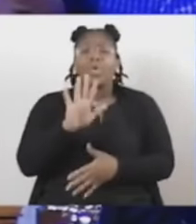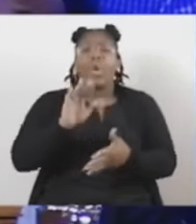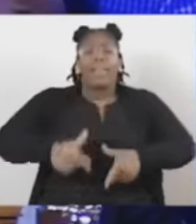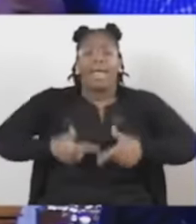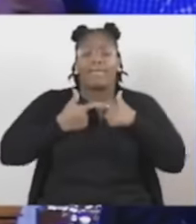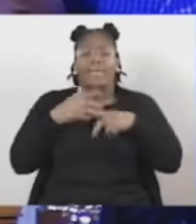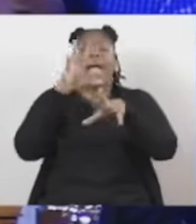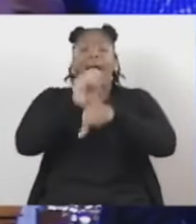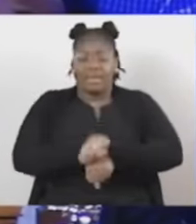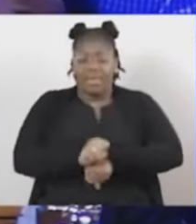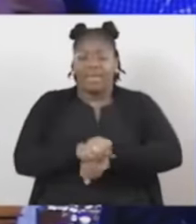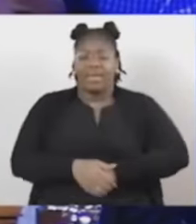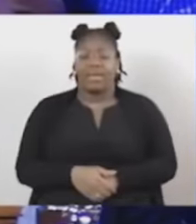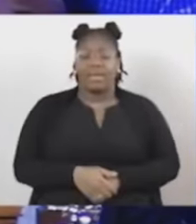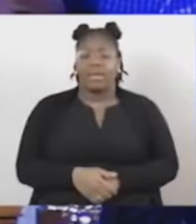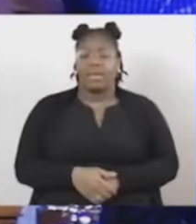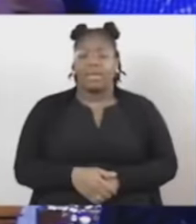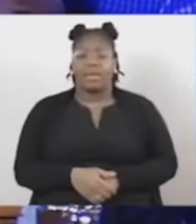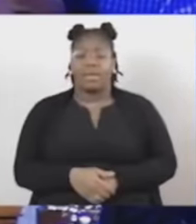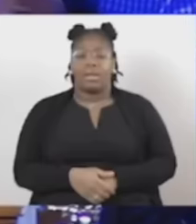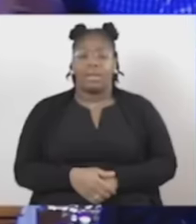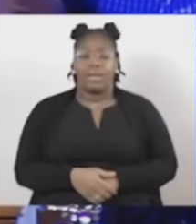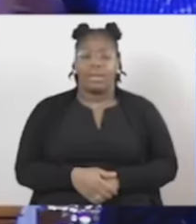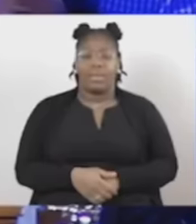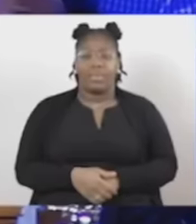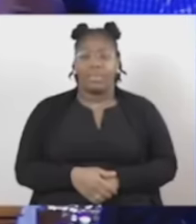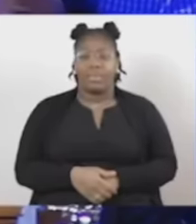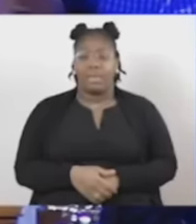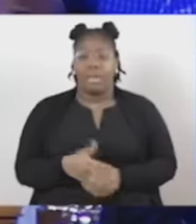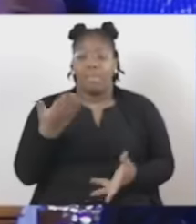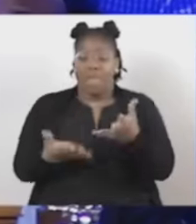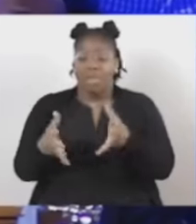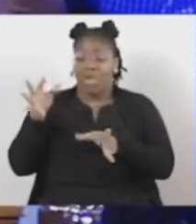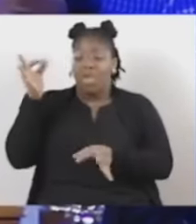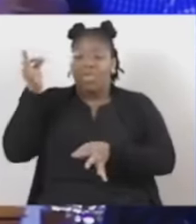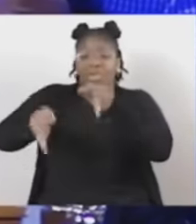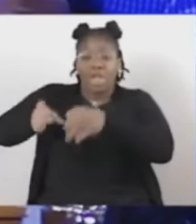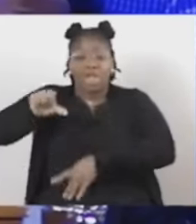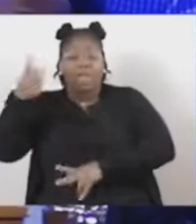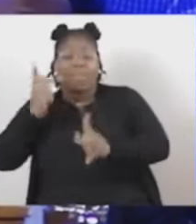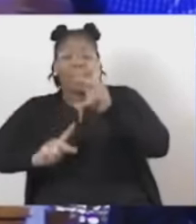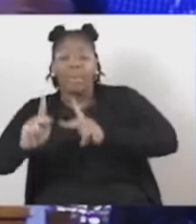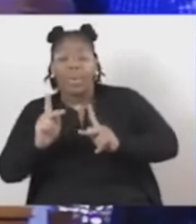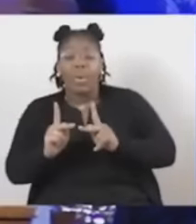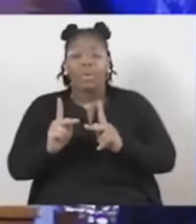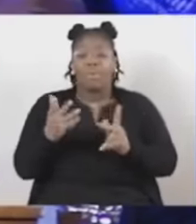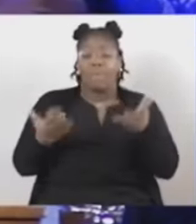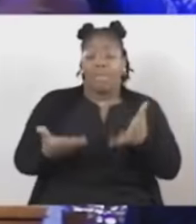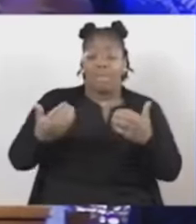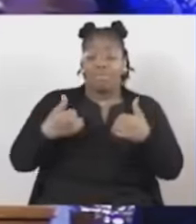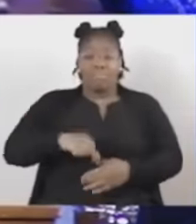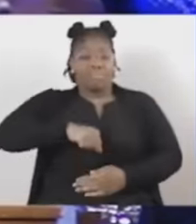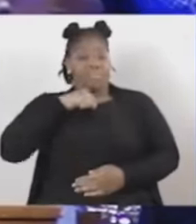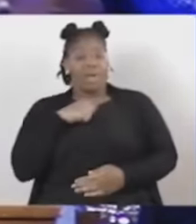Is it a controlled addiction, a compulsion, a reaction? Is it perhaps judgmentalism or pride or envy or scorn? I'm asking you, what's